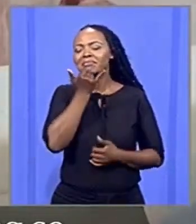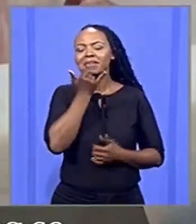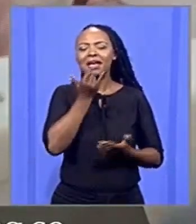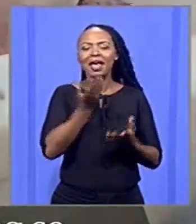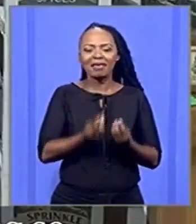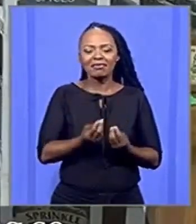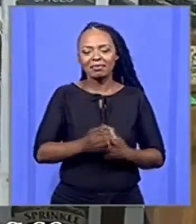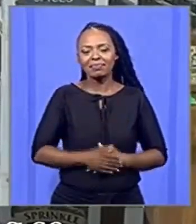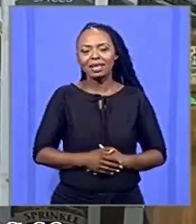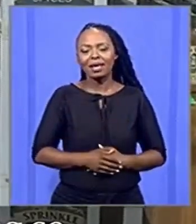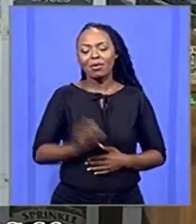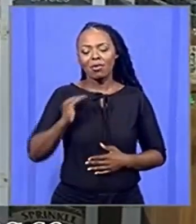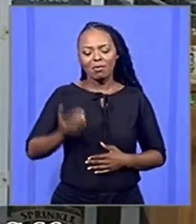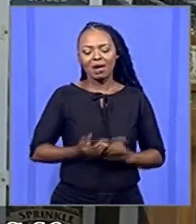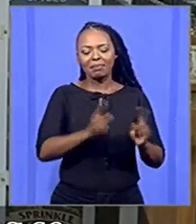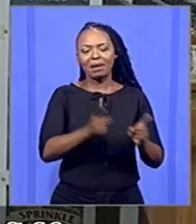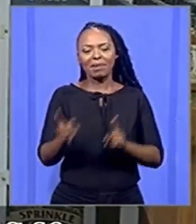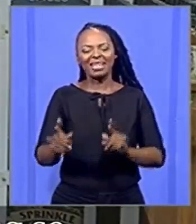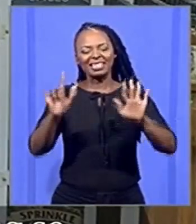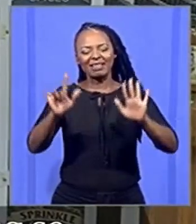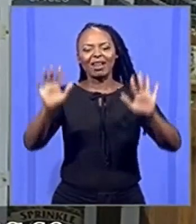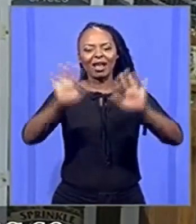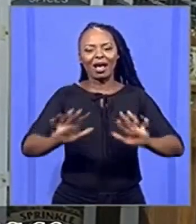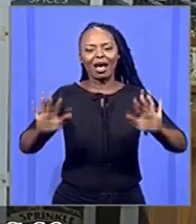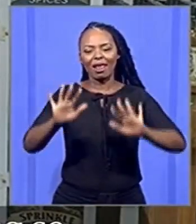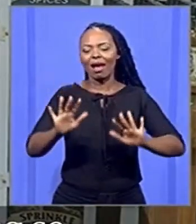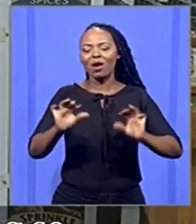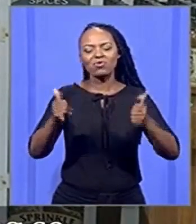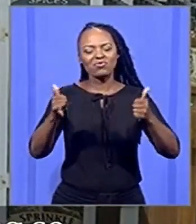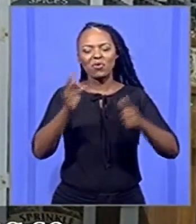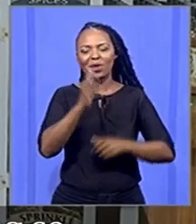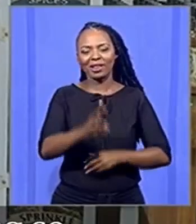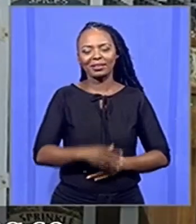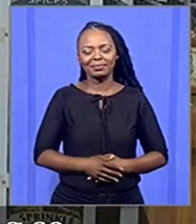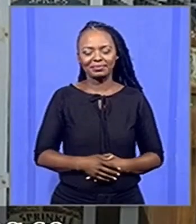a di-stockfela 7 colors e ka se be bothata mo setlheng sa maikhutšo.